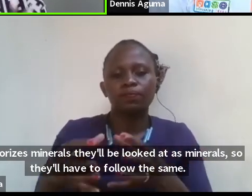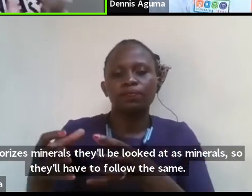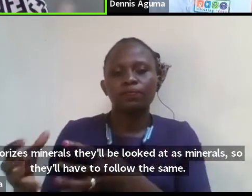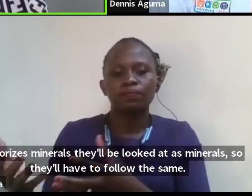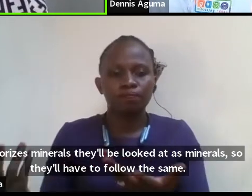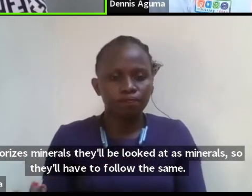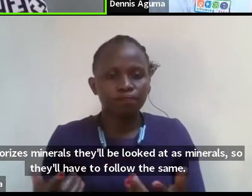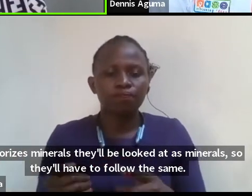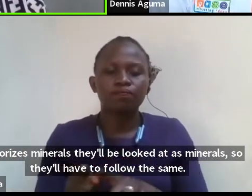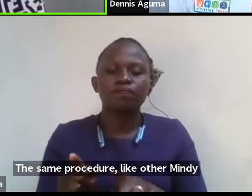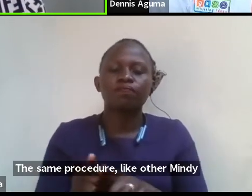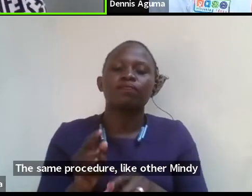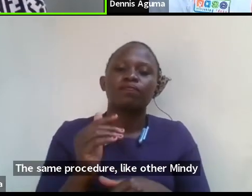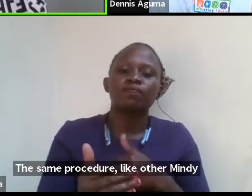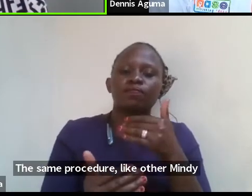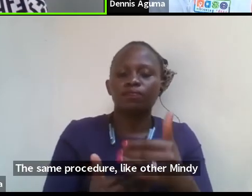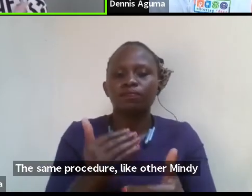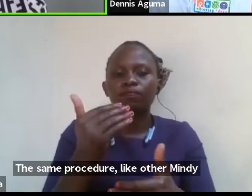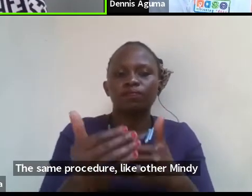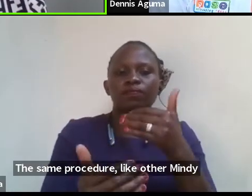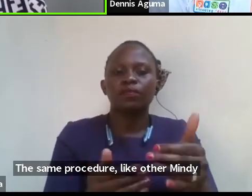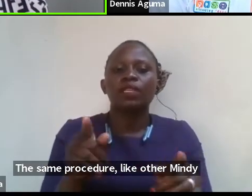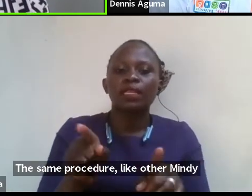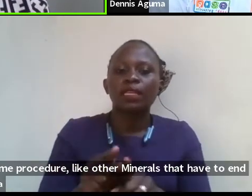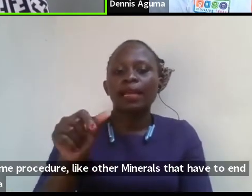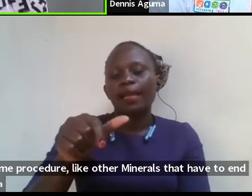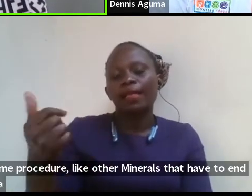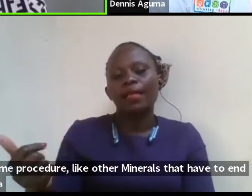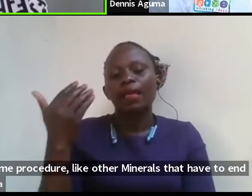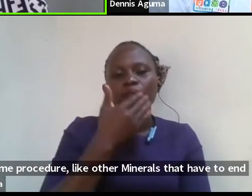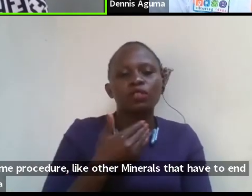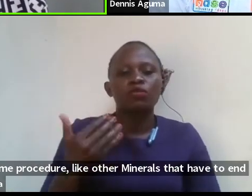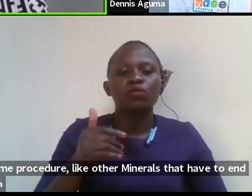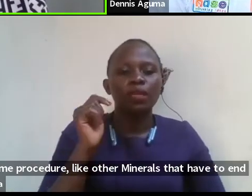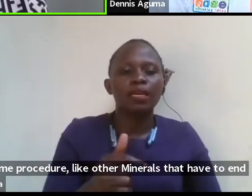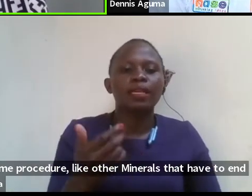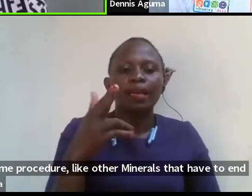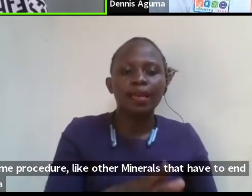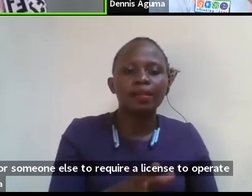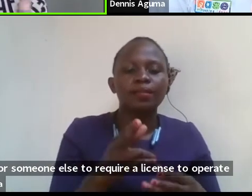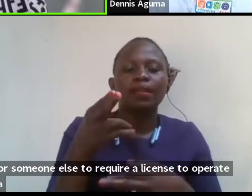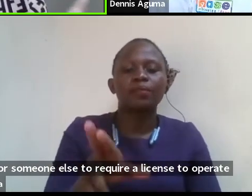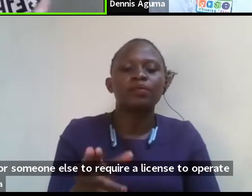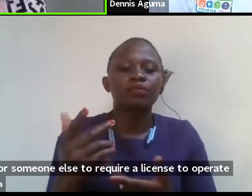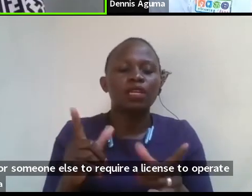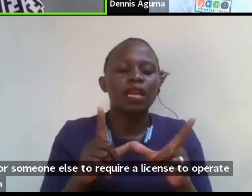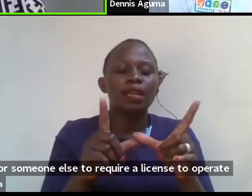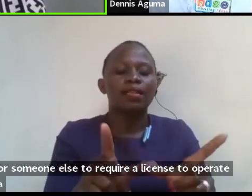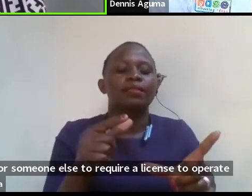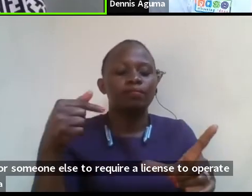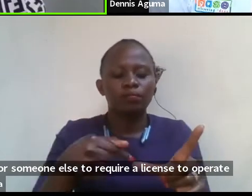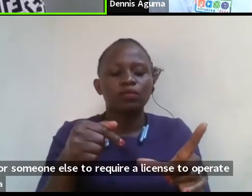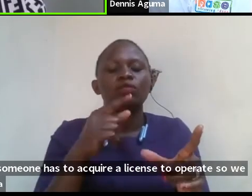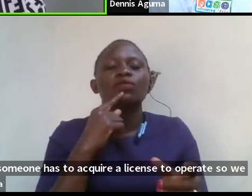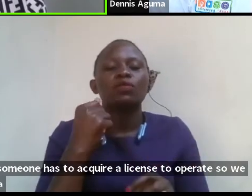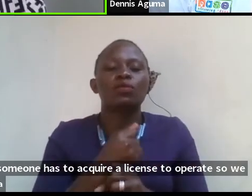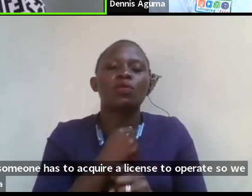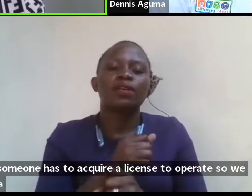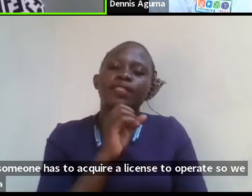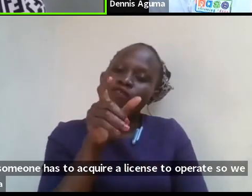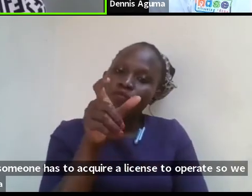procedure like other minerals that have to undergo. Someone has to acquire a license to operate. So when someone has a license, it's